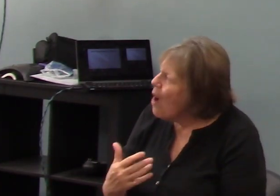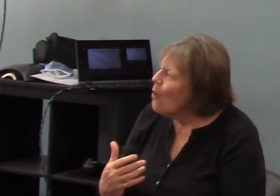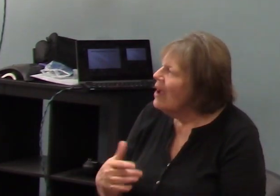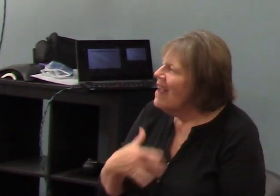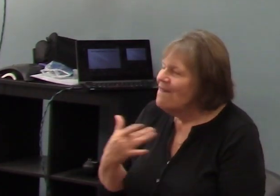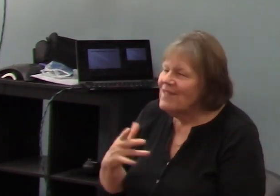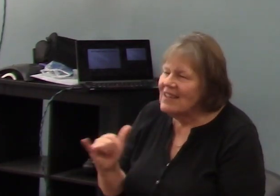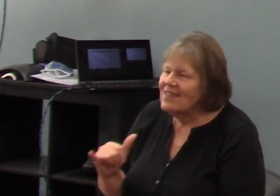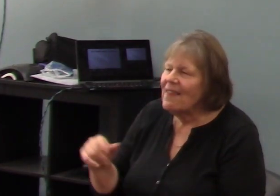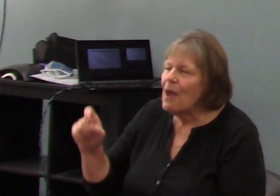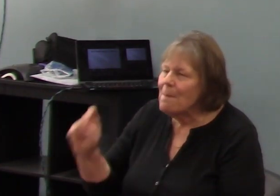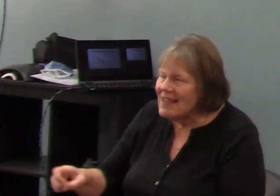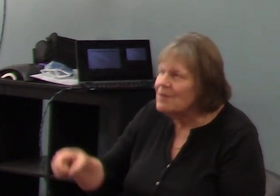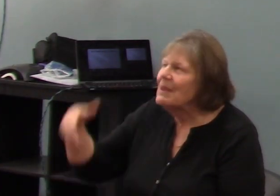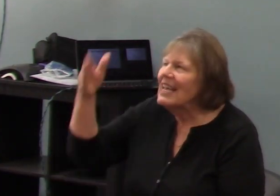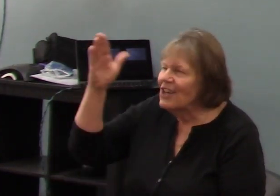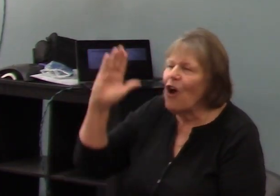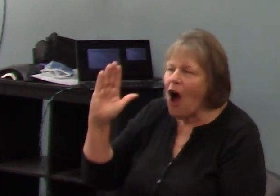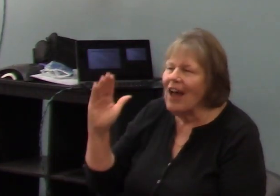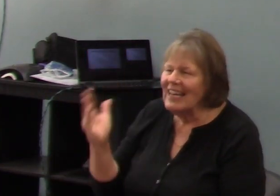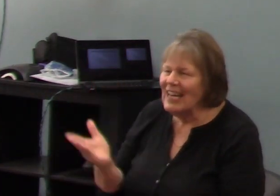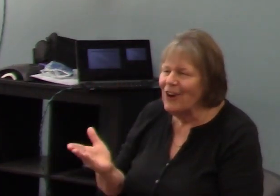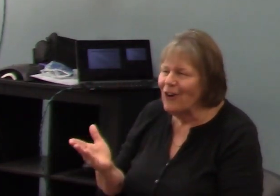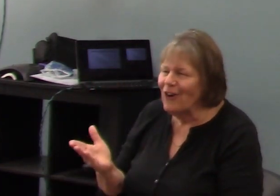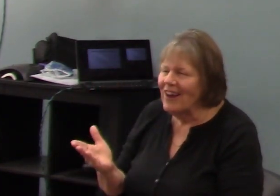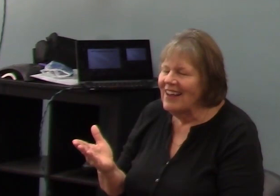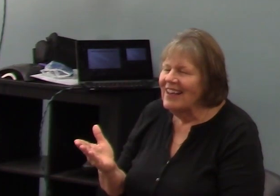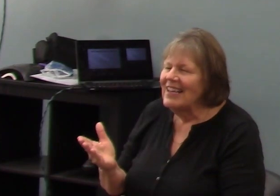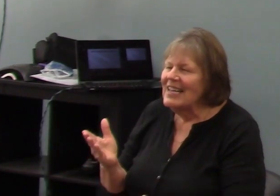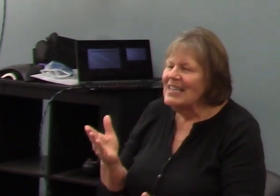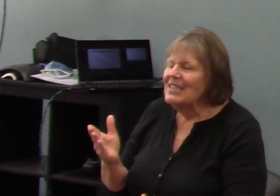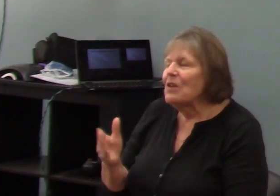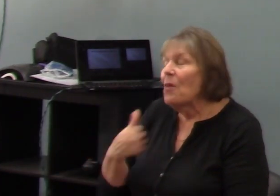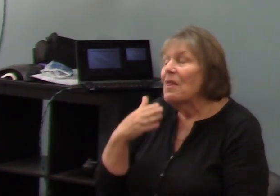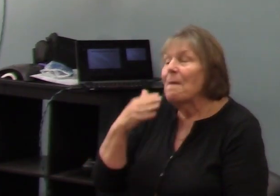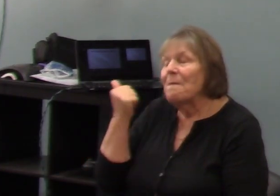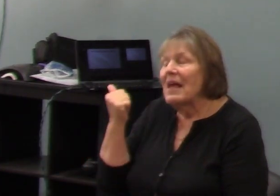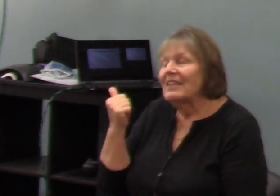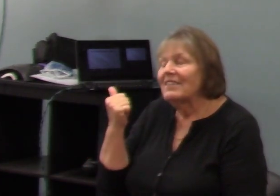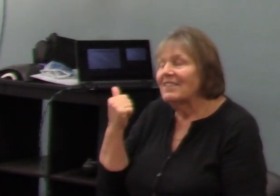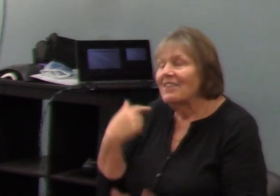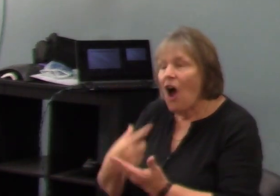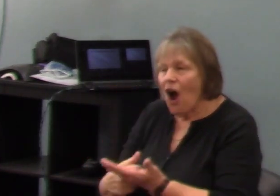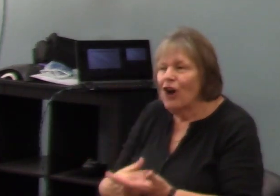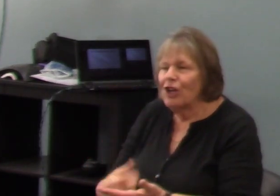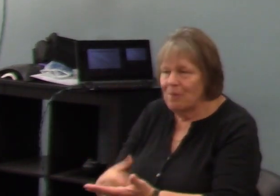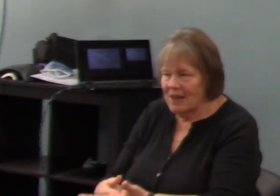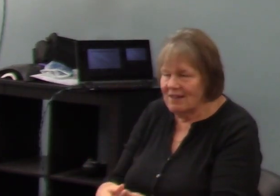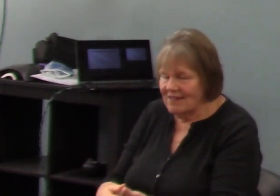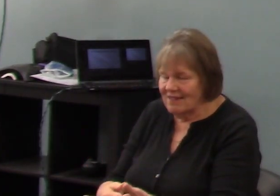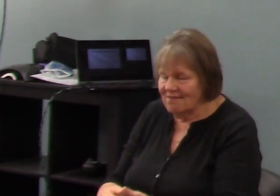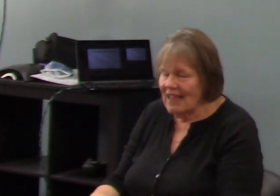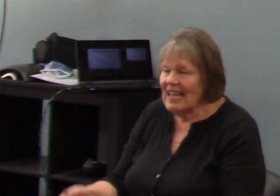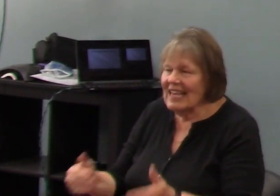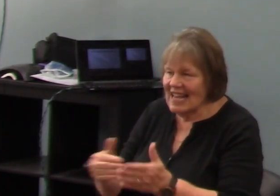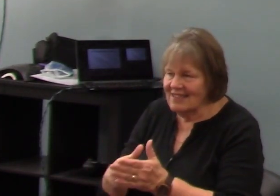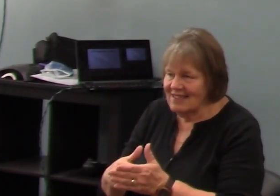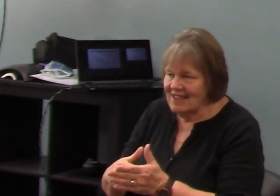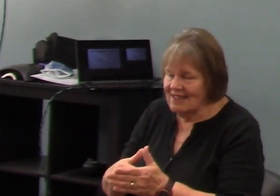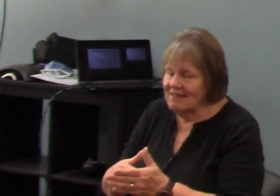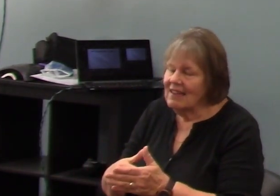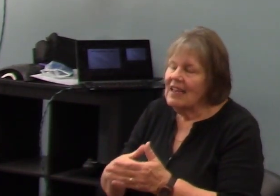here. So the best counterpoint that I can find is something called inflation, and this is basically the